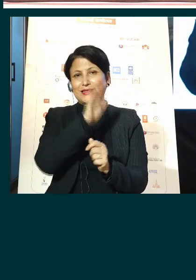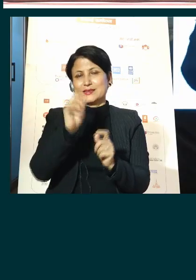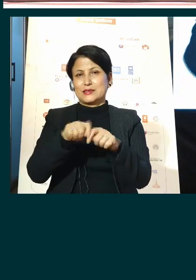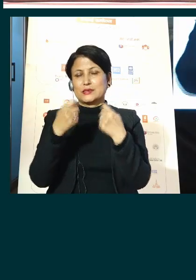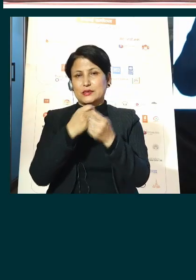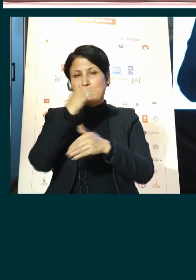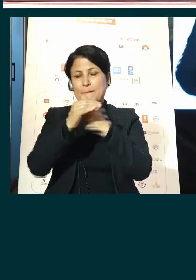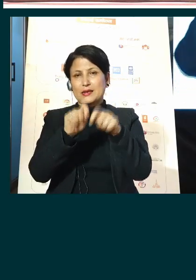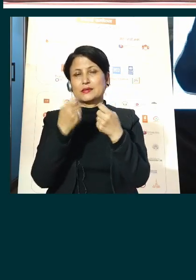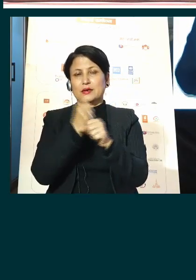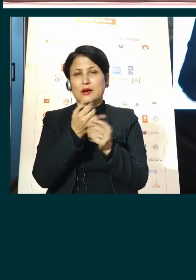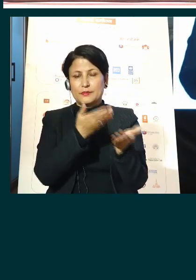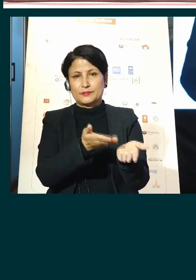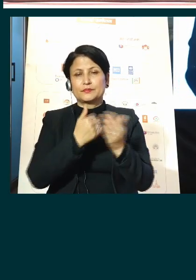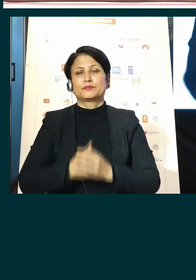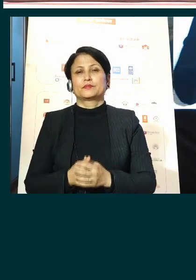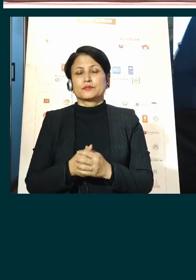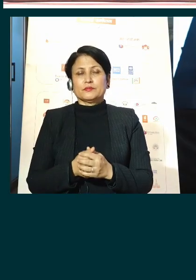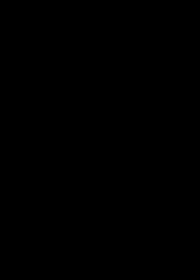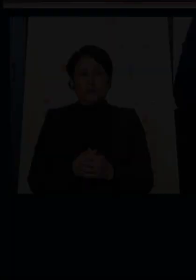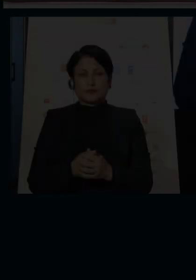focus on Nepal. Over to you, Dr. Sara.